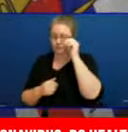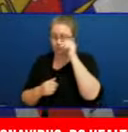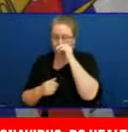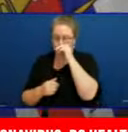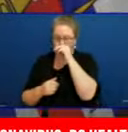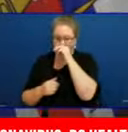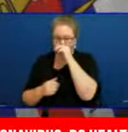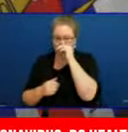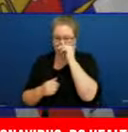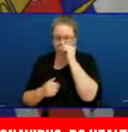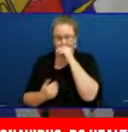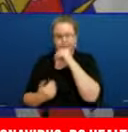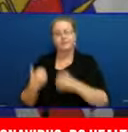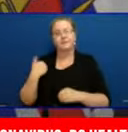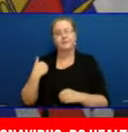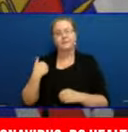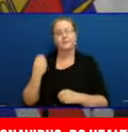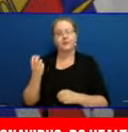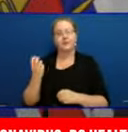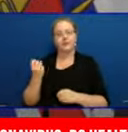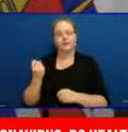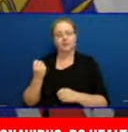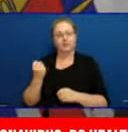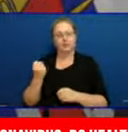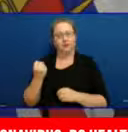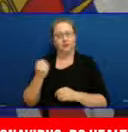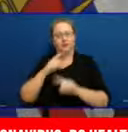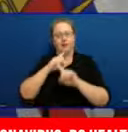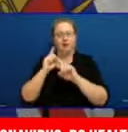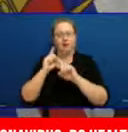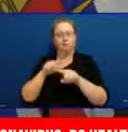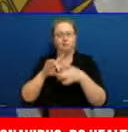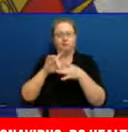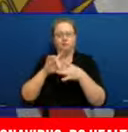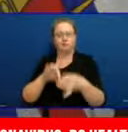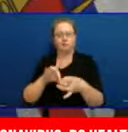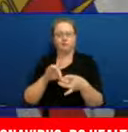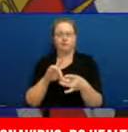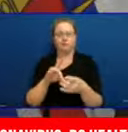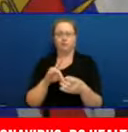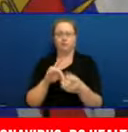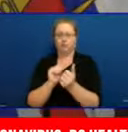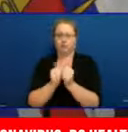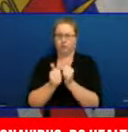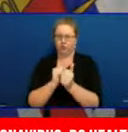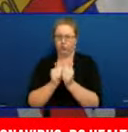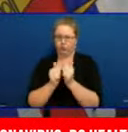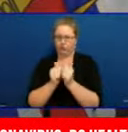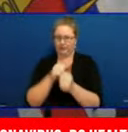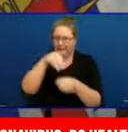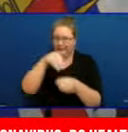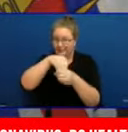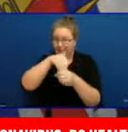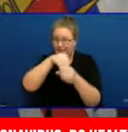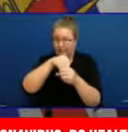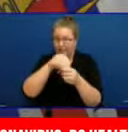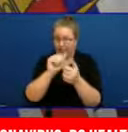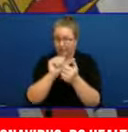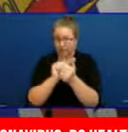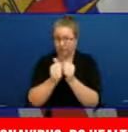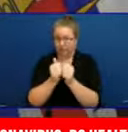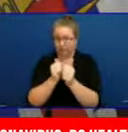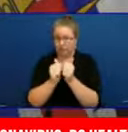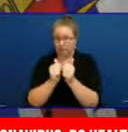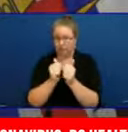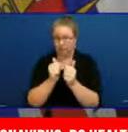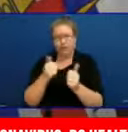On the orders that were put in place on Saturday, one of them is around sports, and I'm talking about the team indoor sports. Is there any